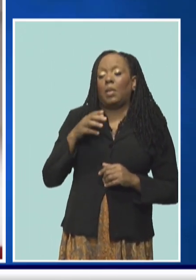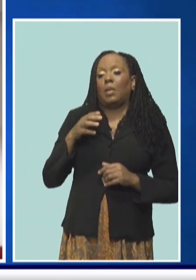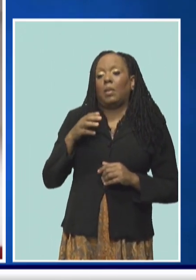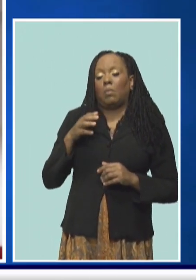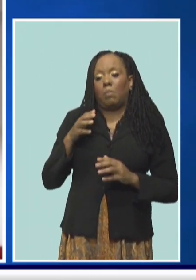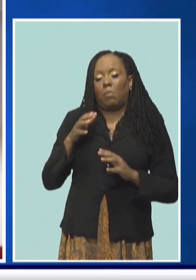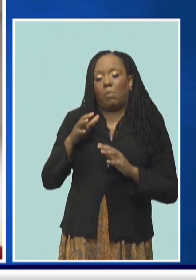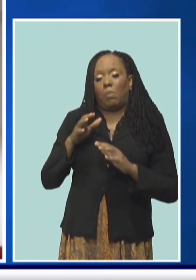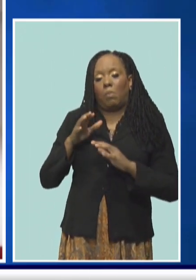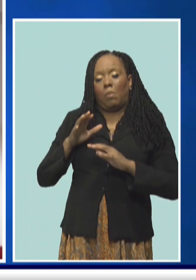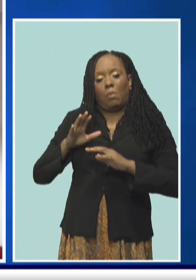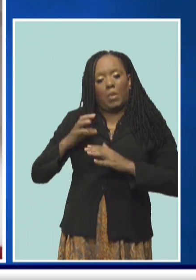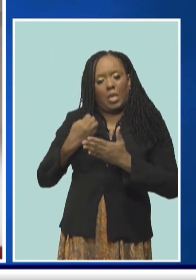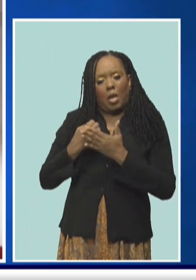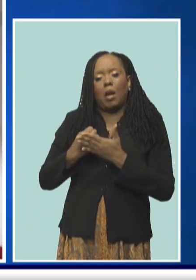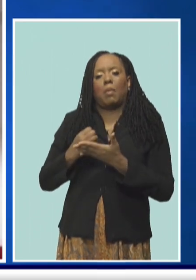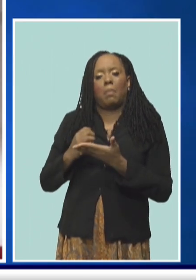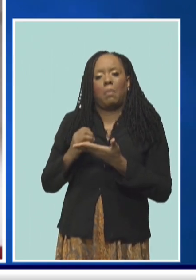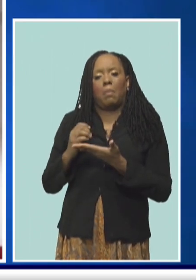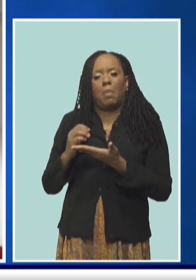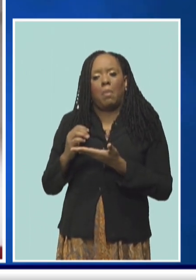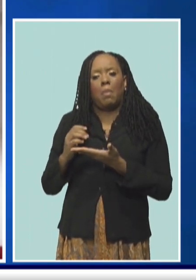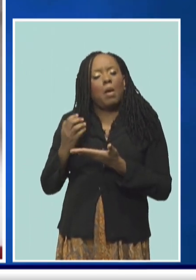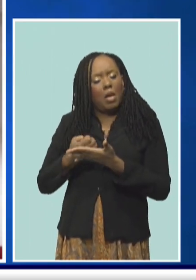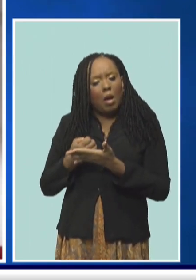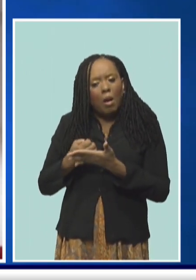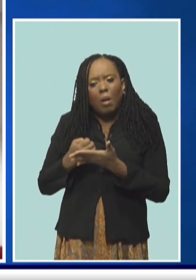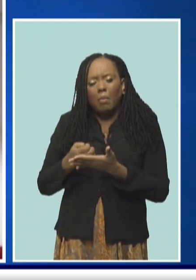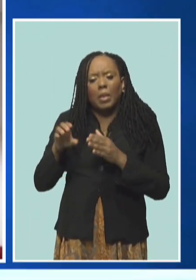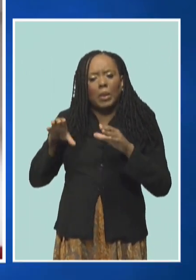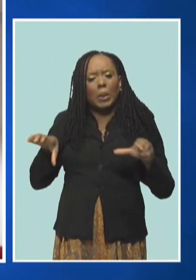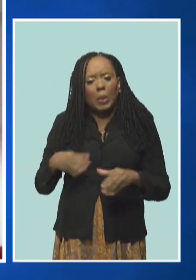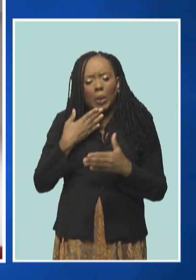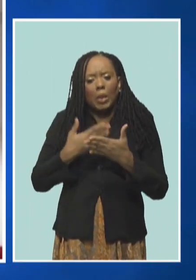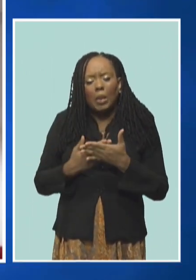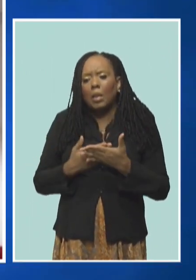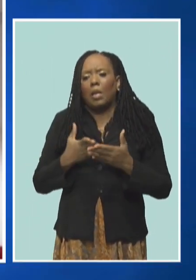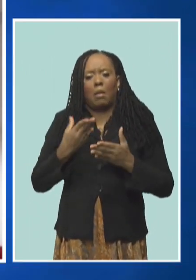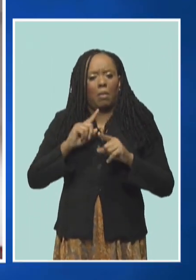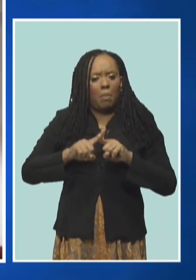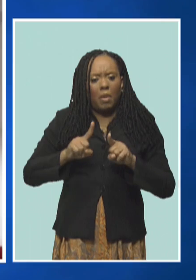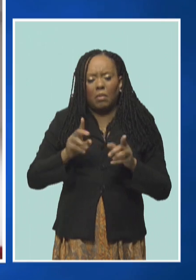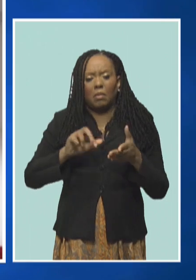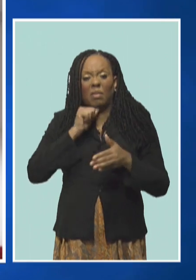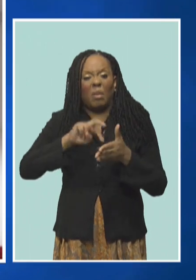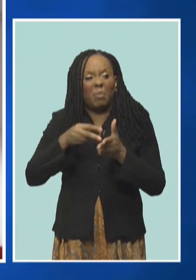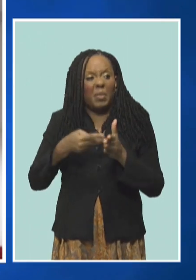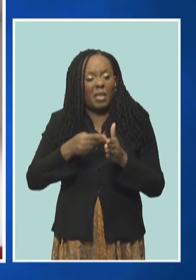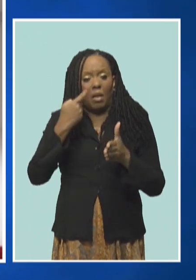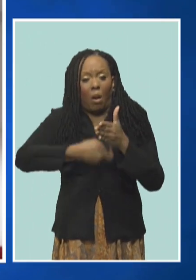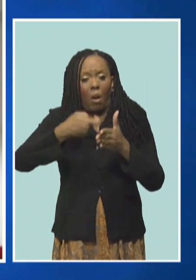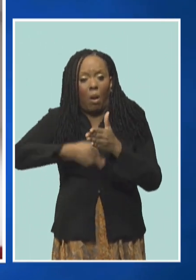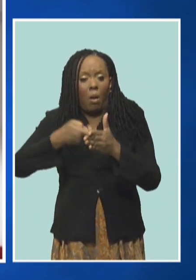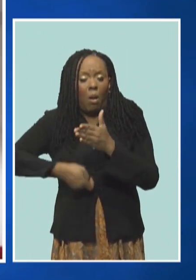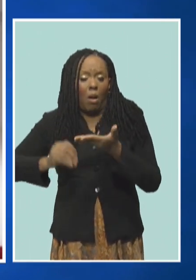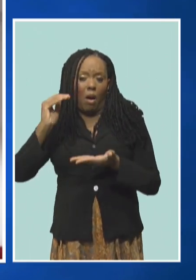down to 2.7%, but that does not mean that prices are going to fall. Huh? A lower inflation rate